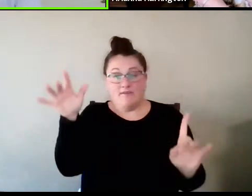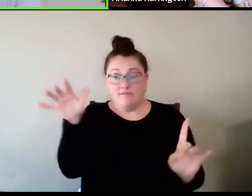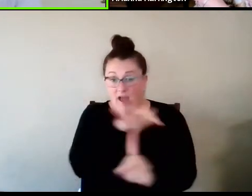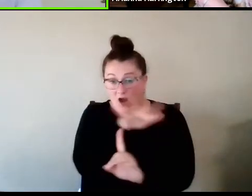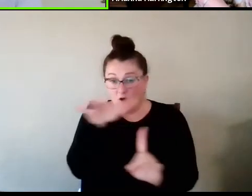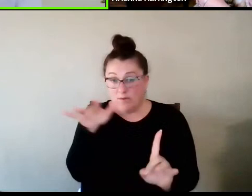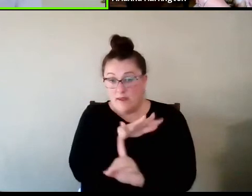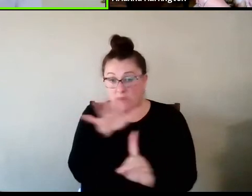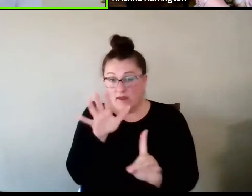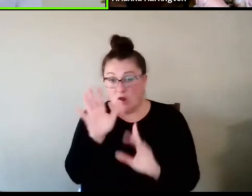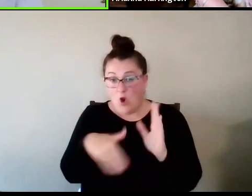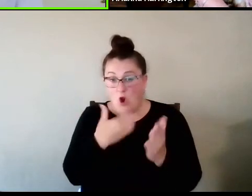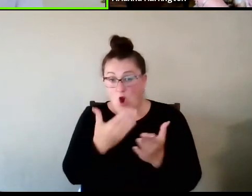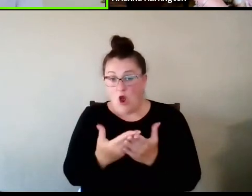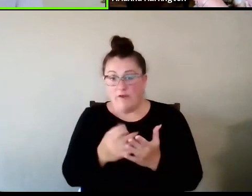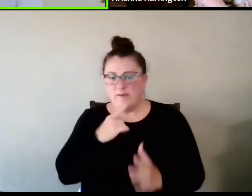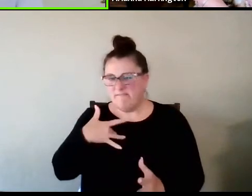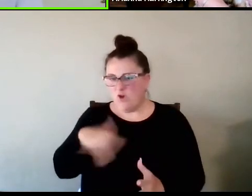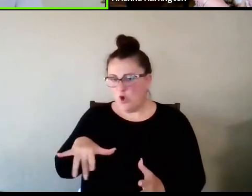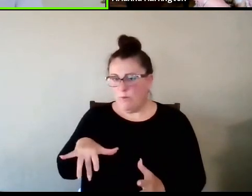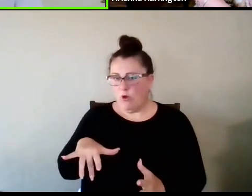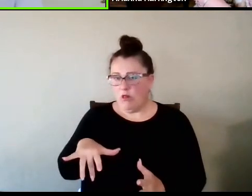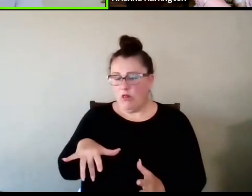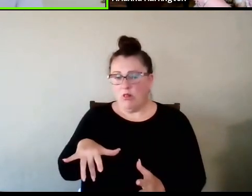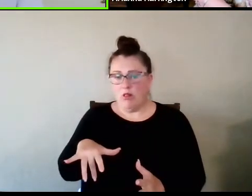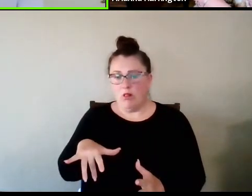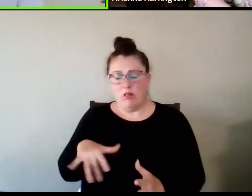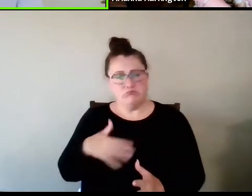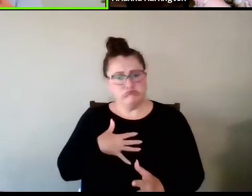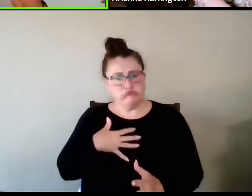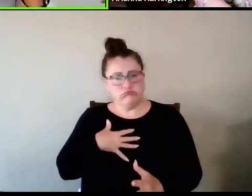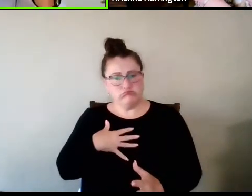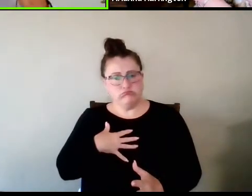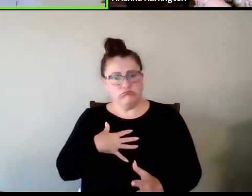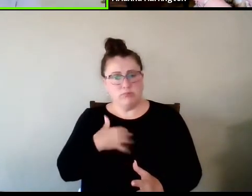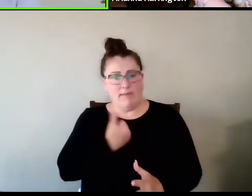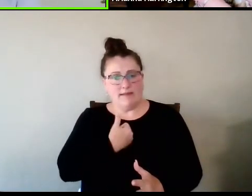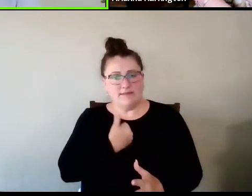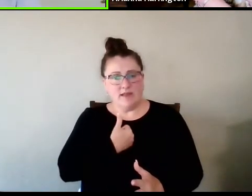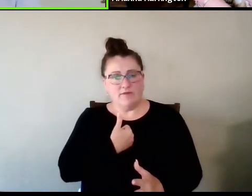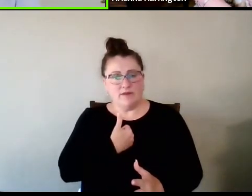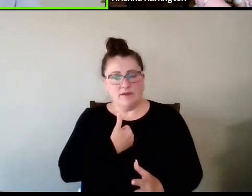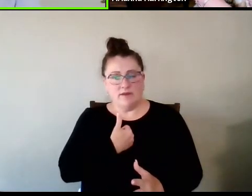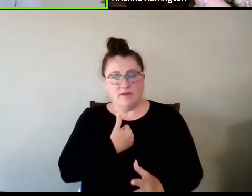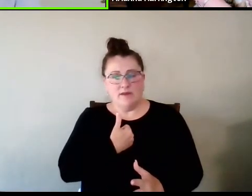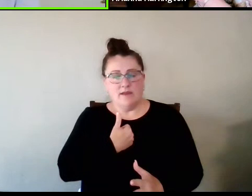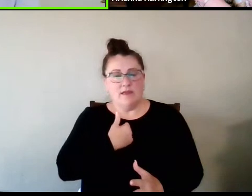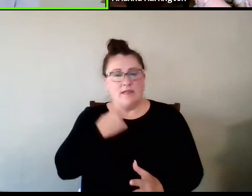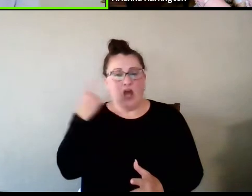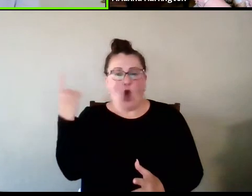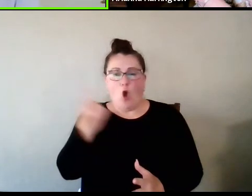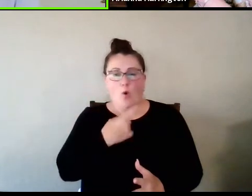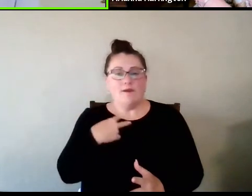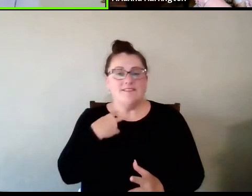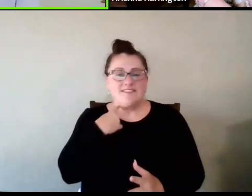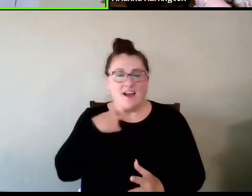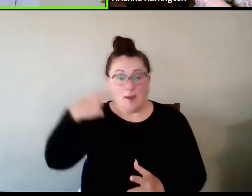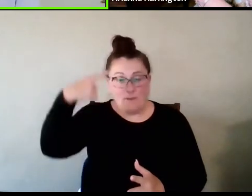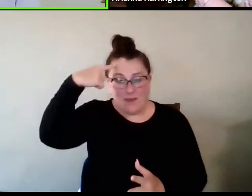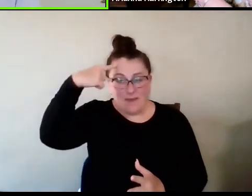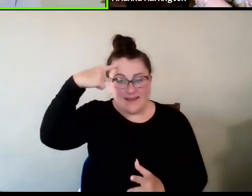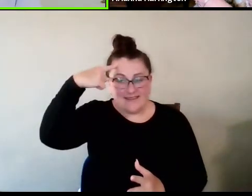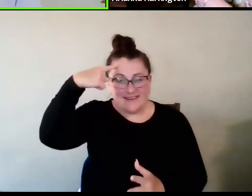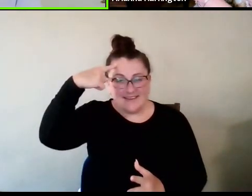of us can be vulnerable, can be ourselves. And I'll finish with something that has always stuck in my mind, which is Cammy